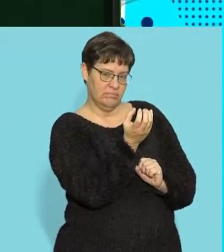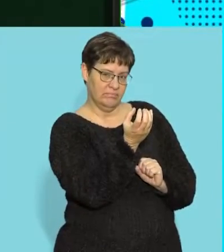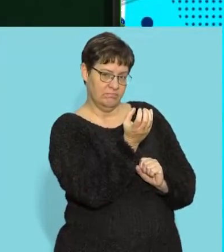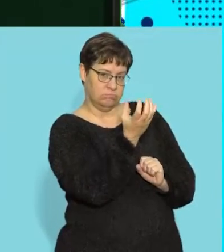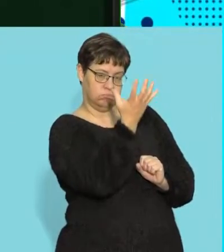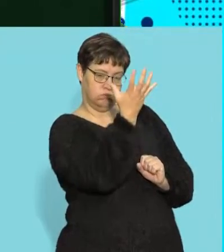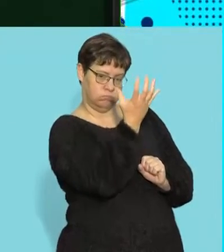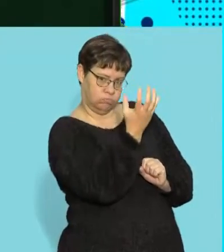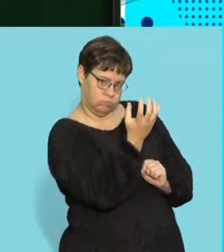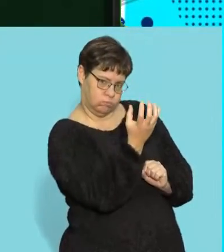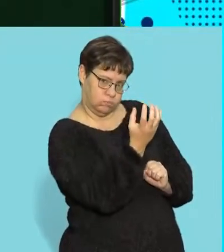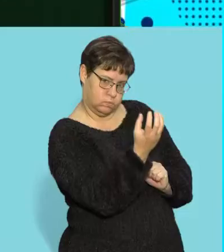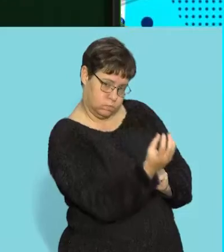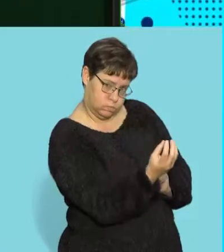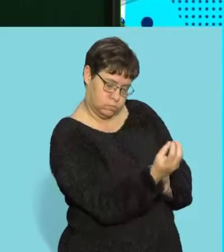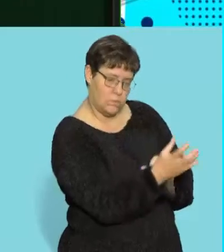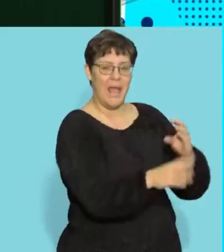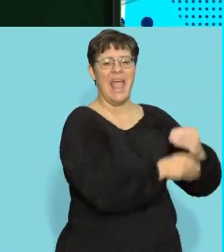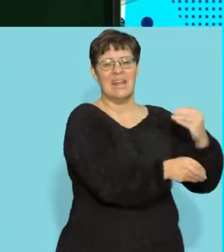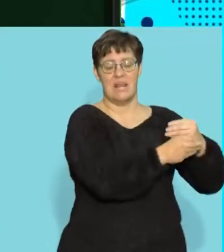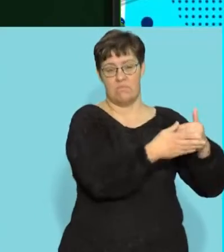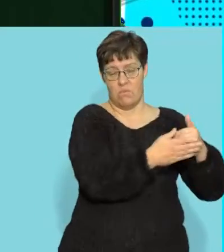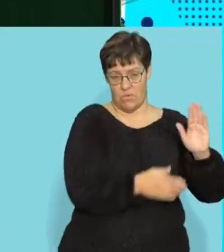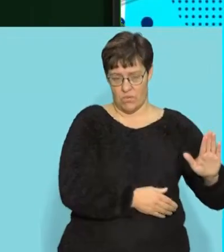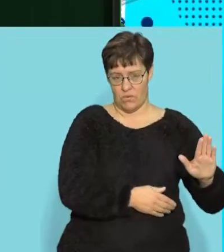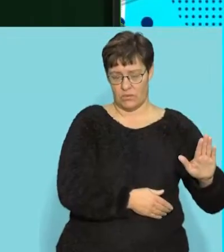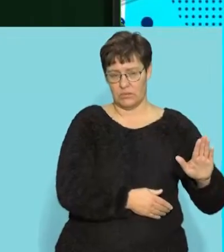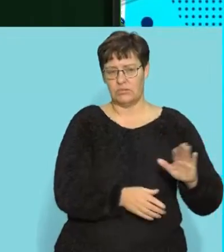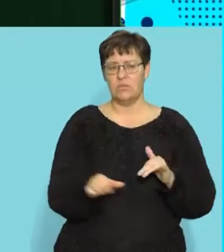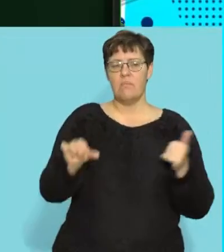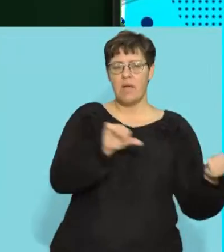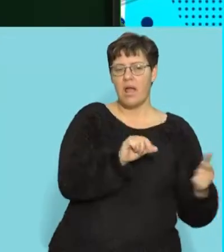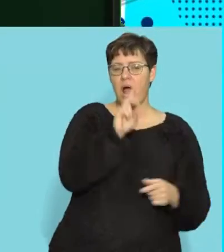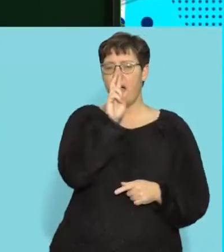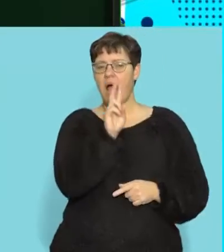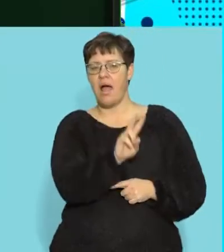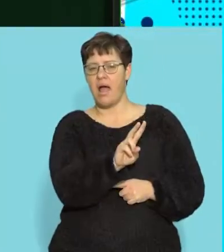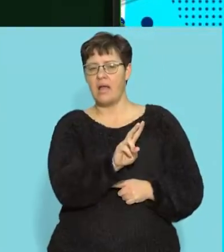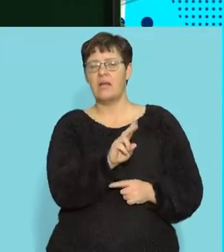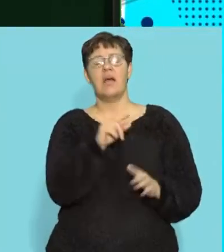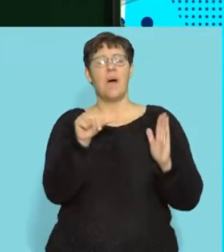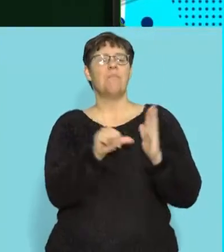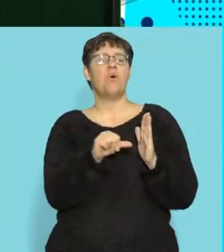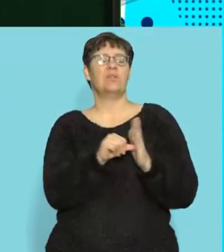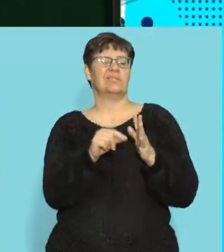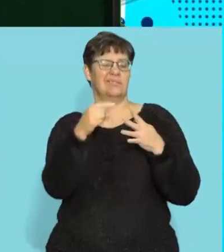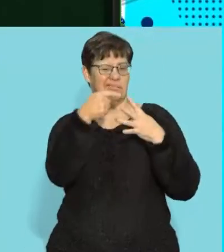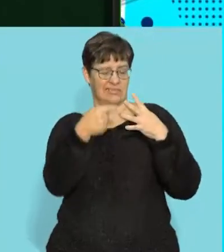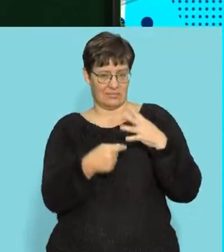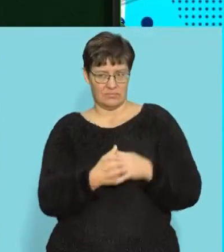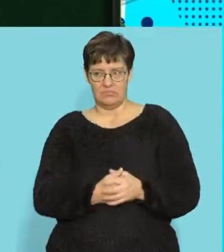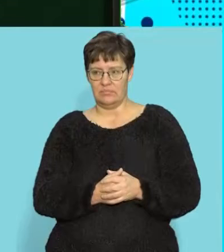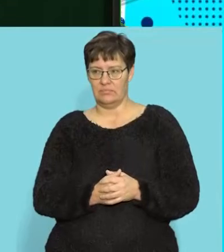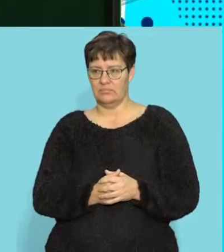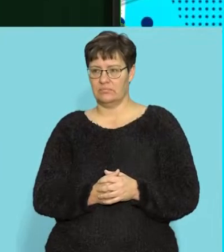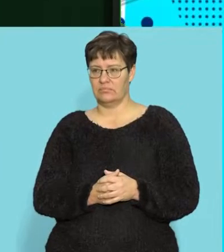of those light bulbs. So if we can go back to that first part, which talks about the series, and try and point out some of the very important